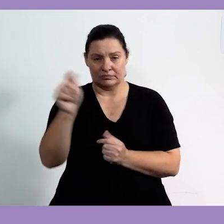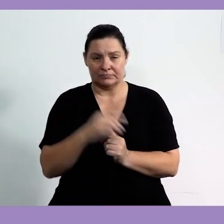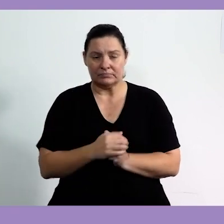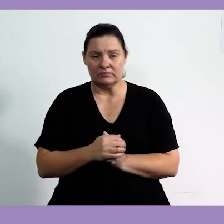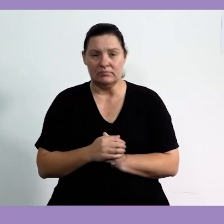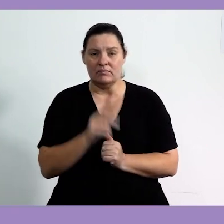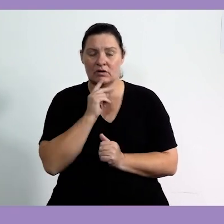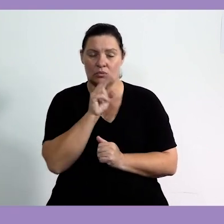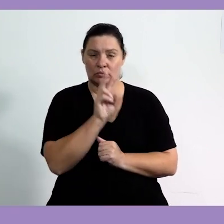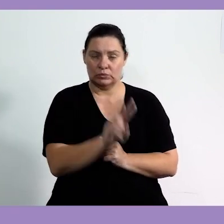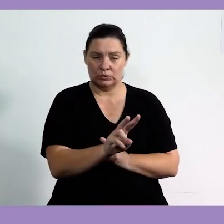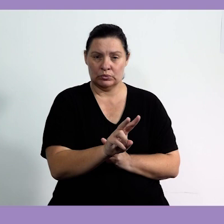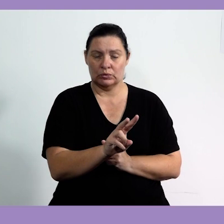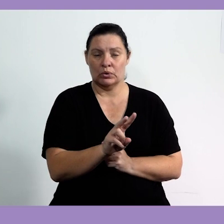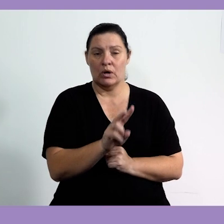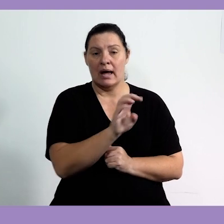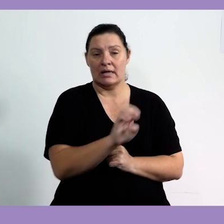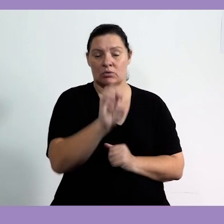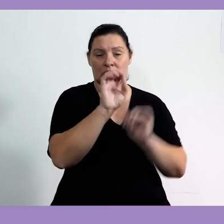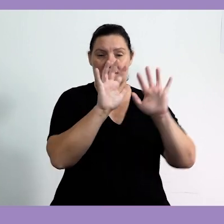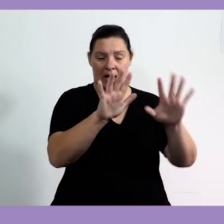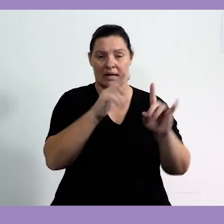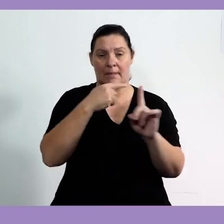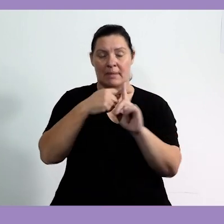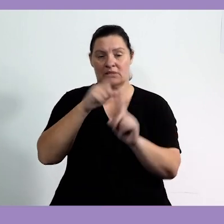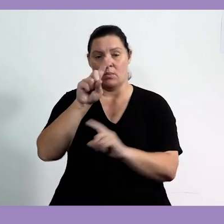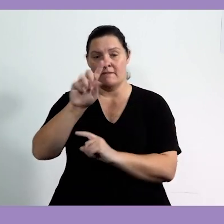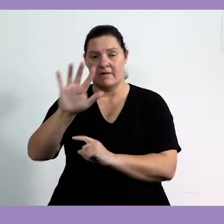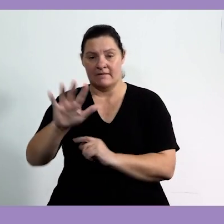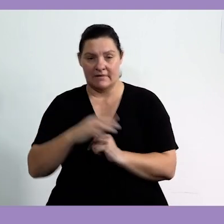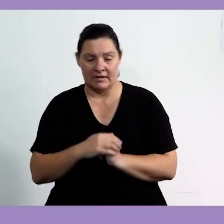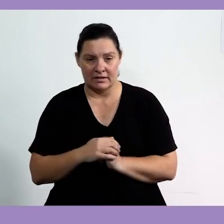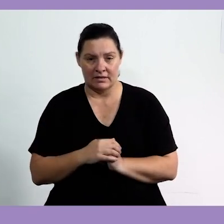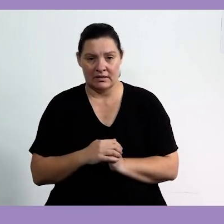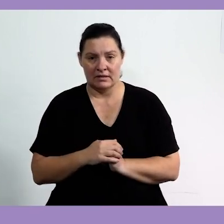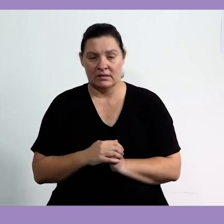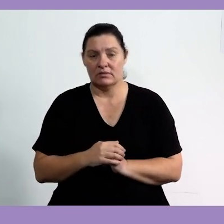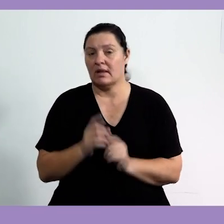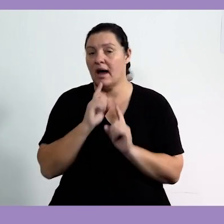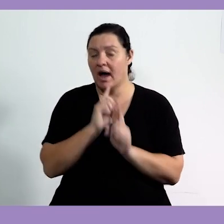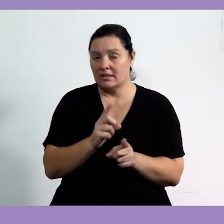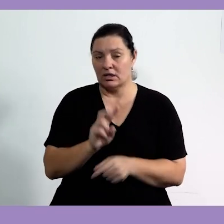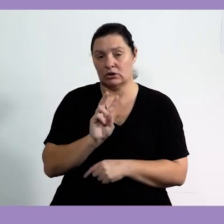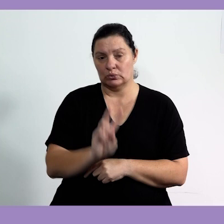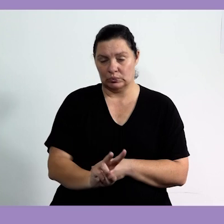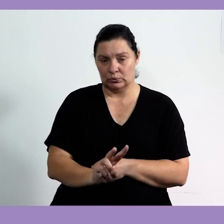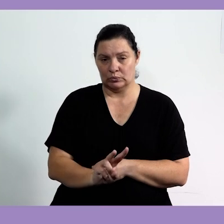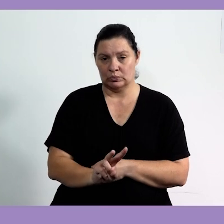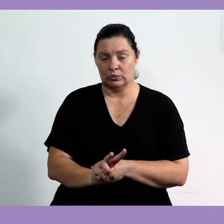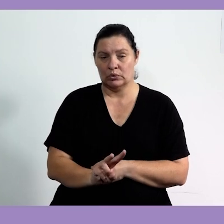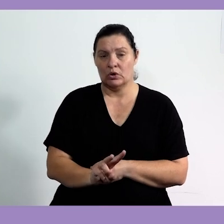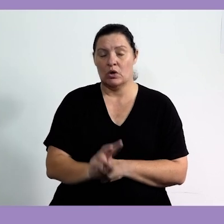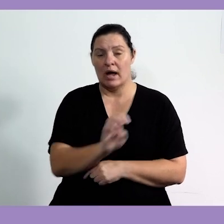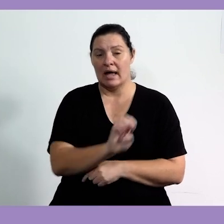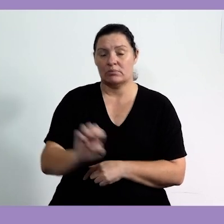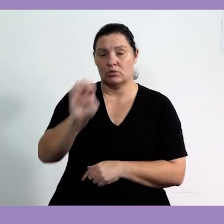exponents. So that is going to be 2 to the exponent 10 plus 15, which gives us